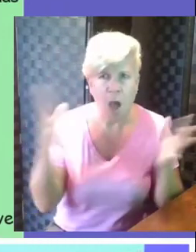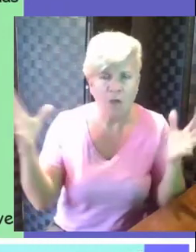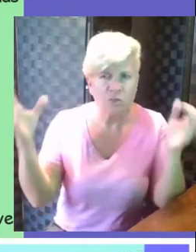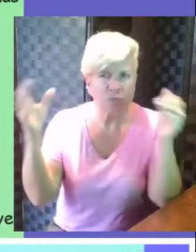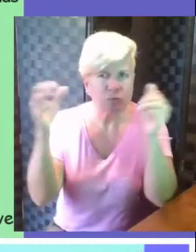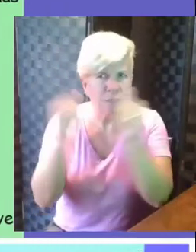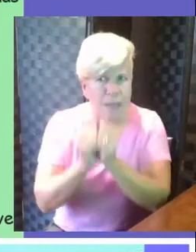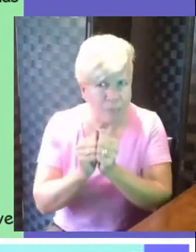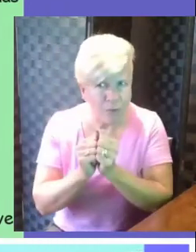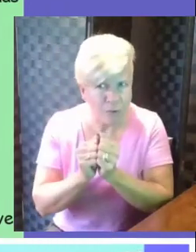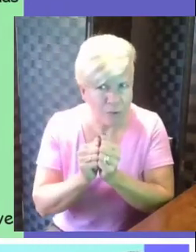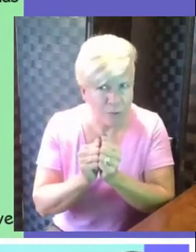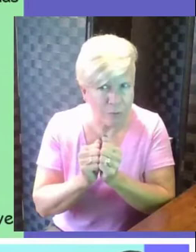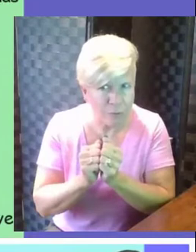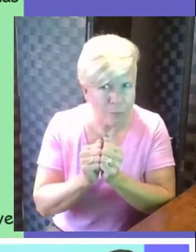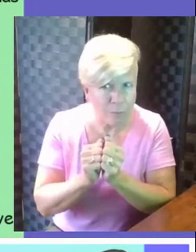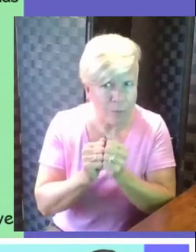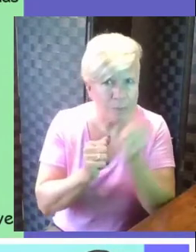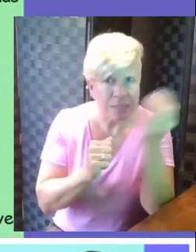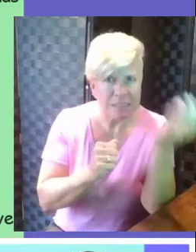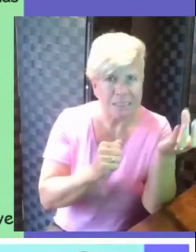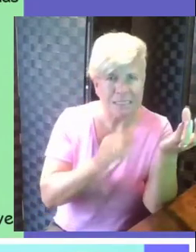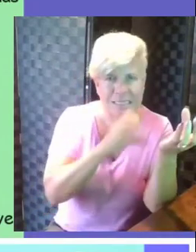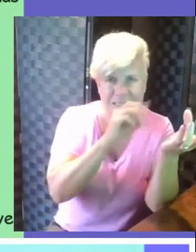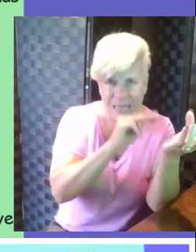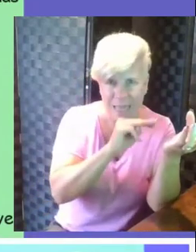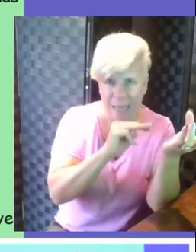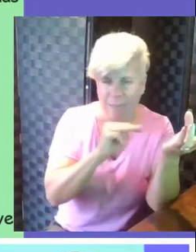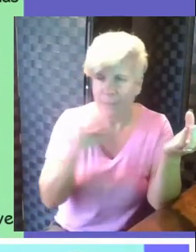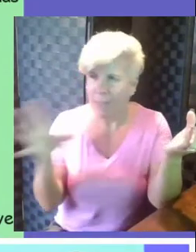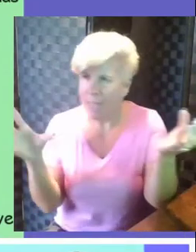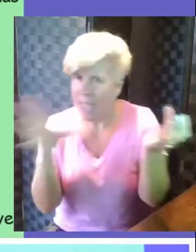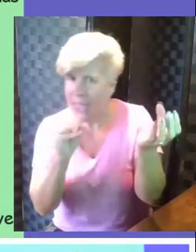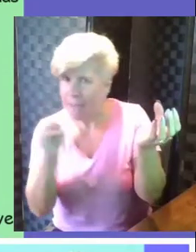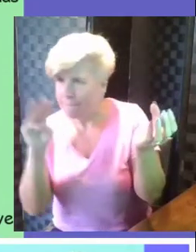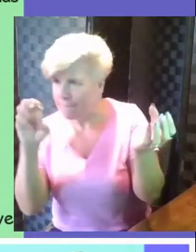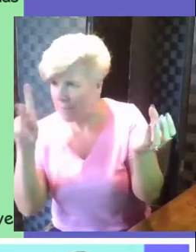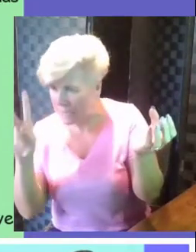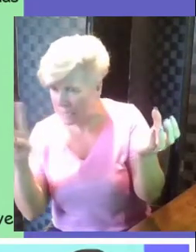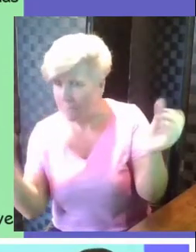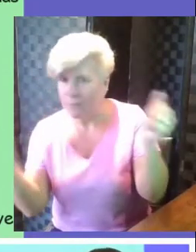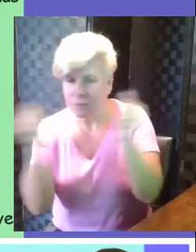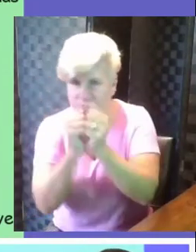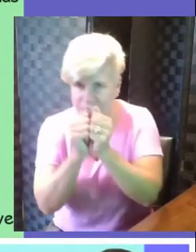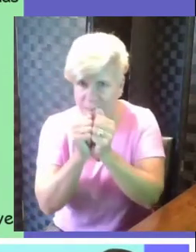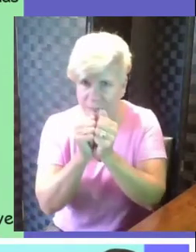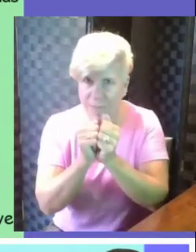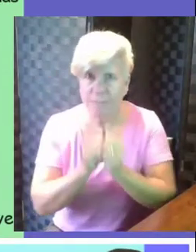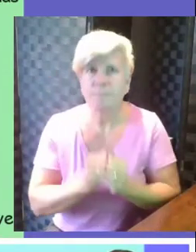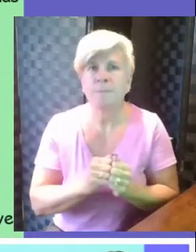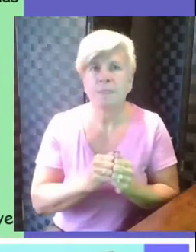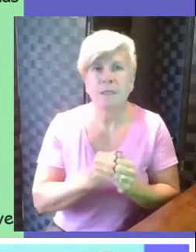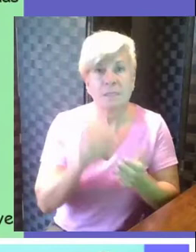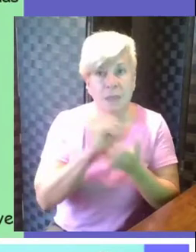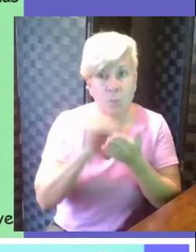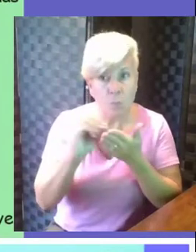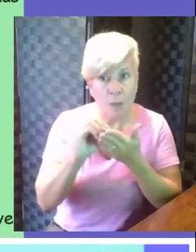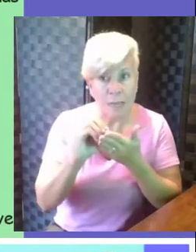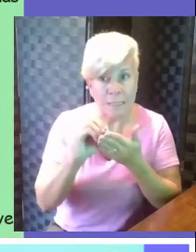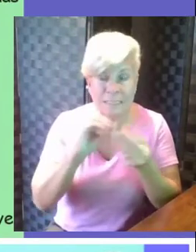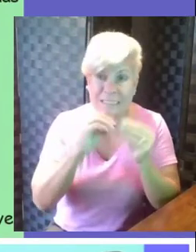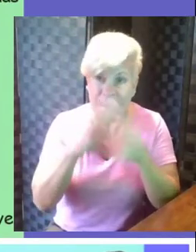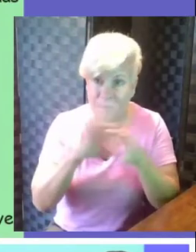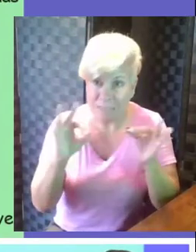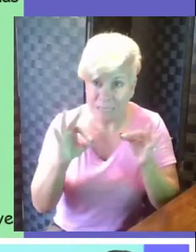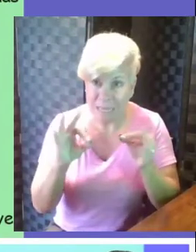have all together, then I'm going to take Sam's part plus Mike's part and put them together, right? So let's do that. Let's write that